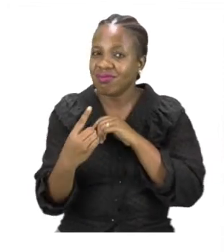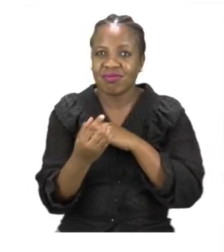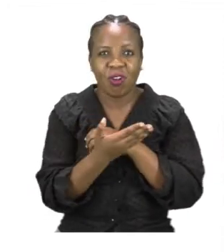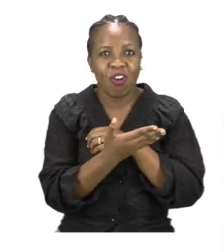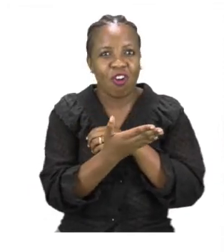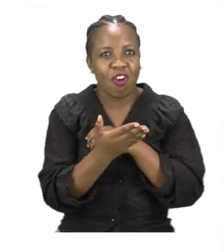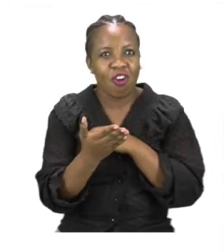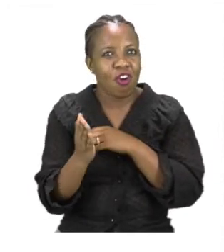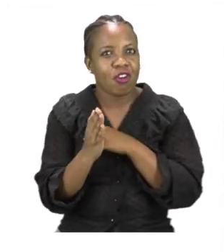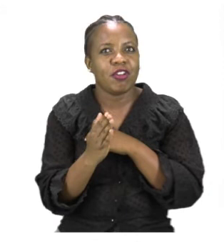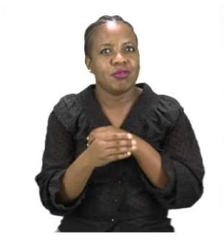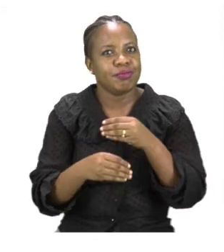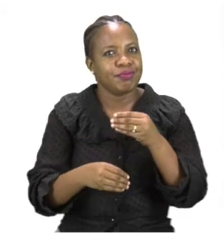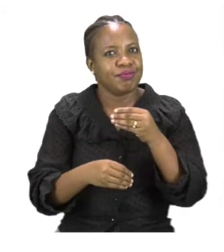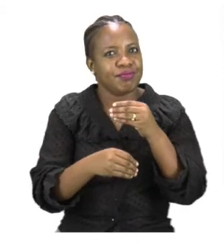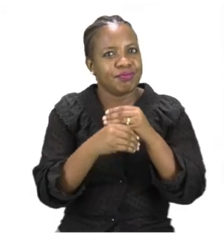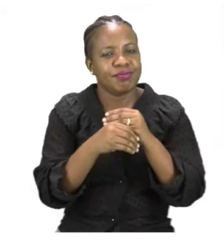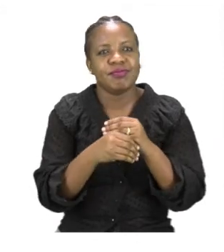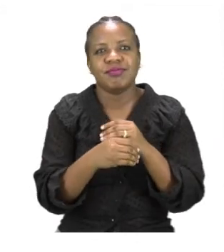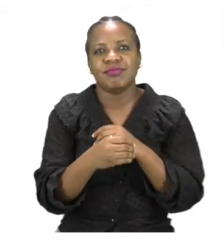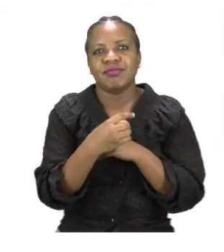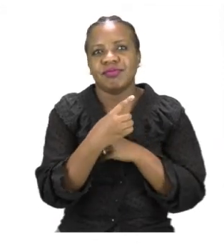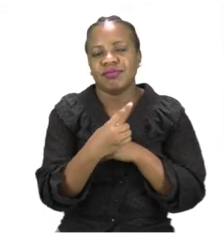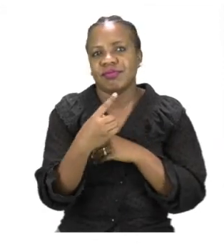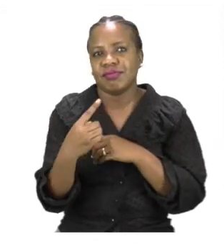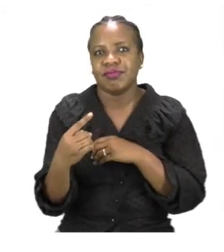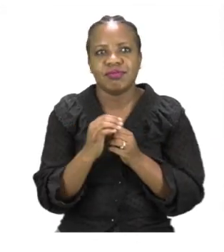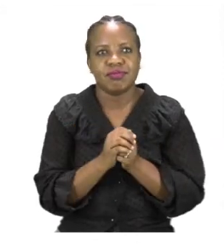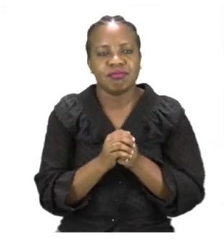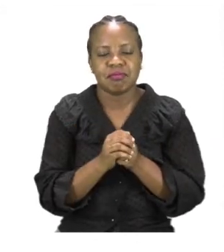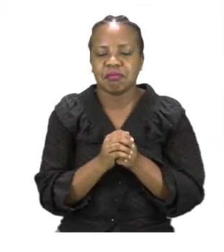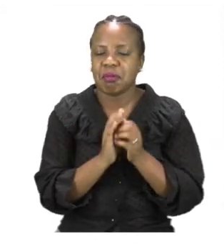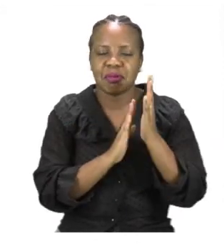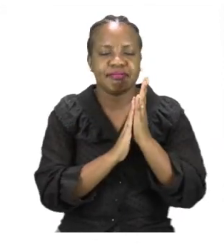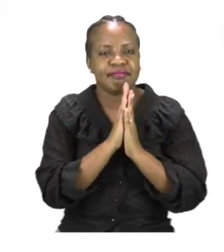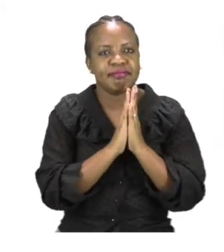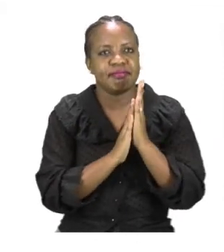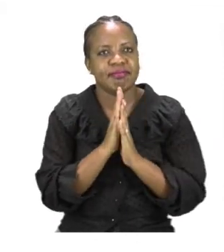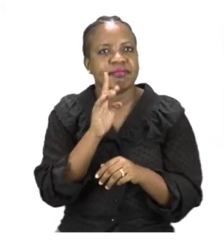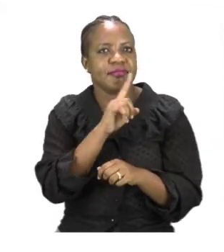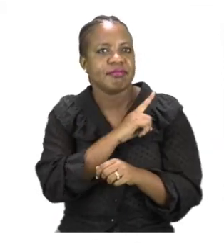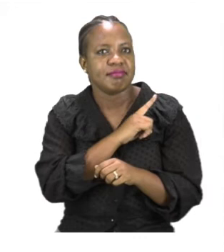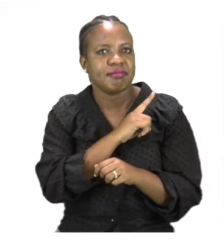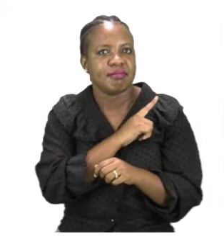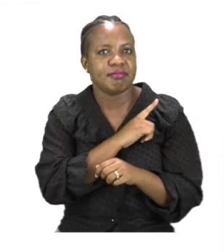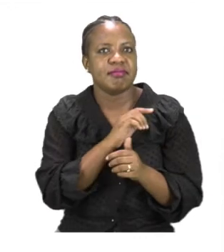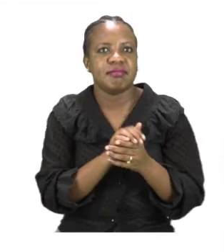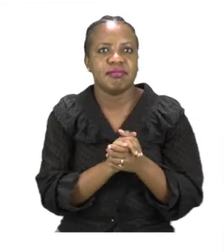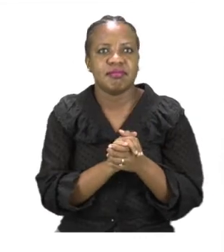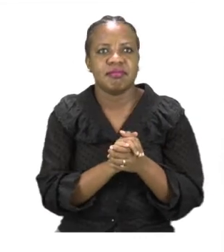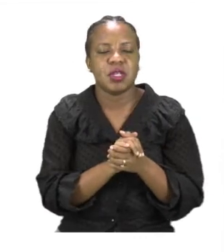the numbers. Now this one is very interesting because every answer will be